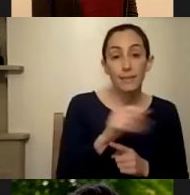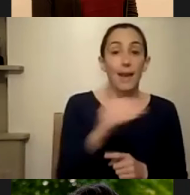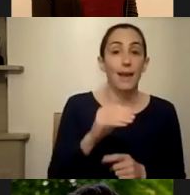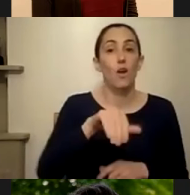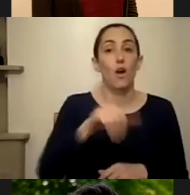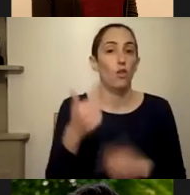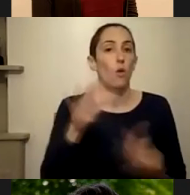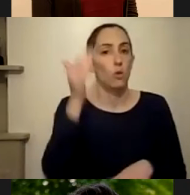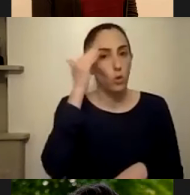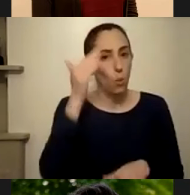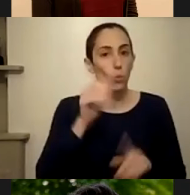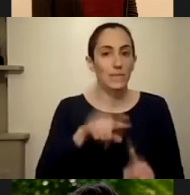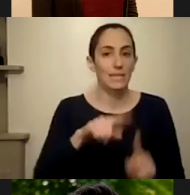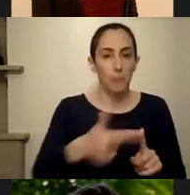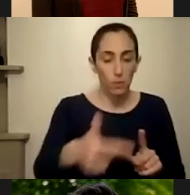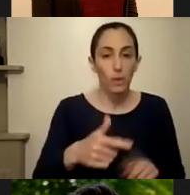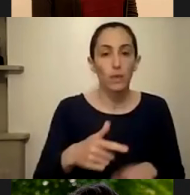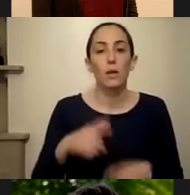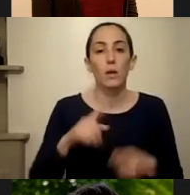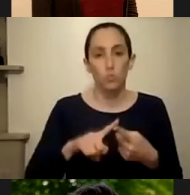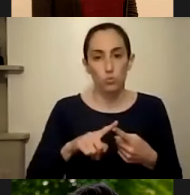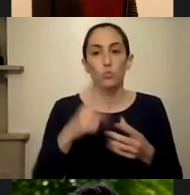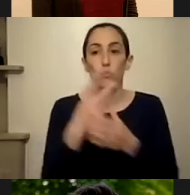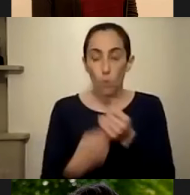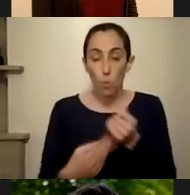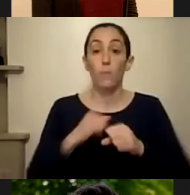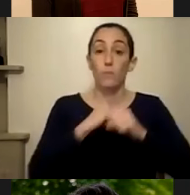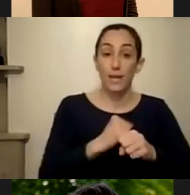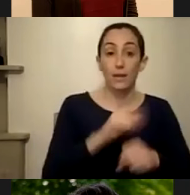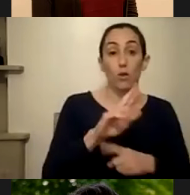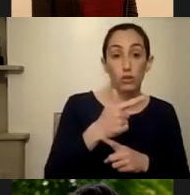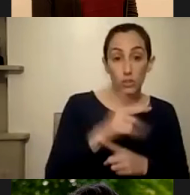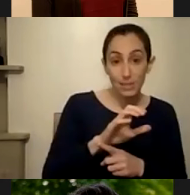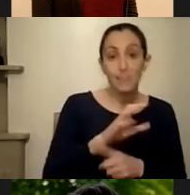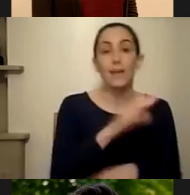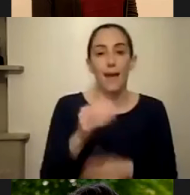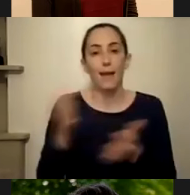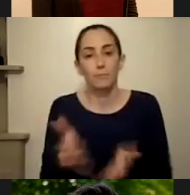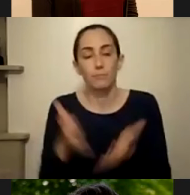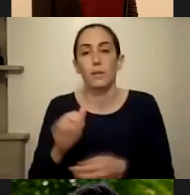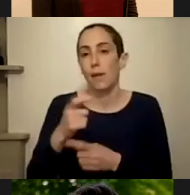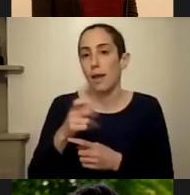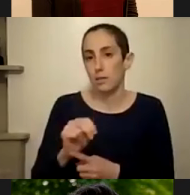to simultaneously protect the RGCs and axon regeneration.